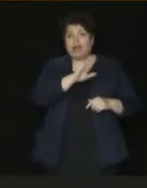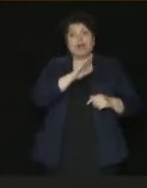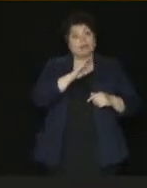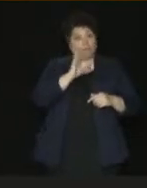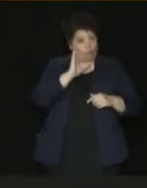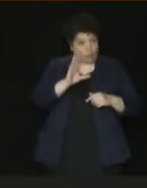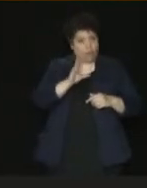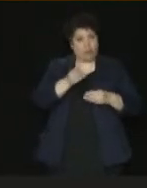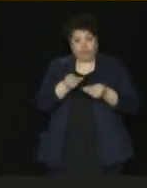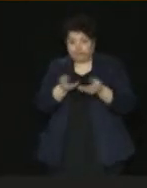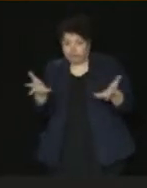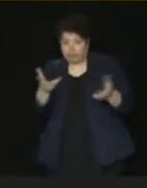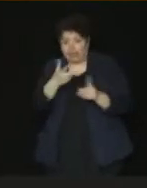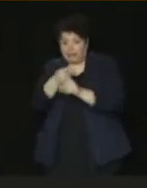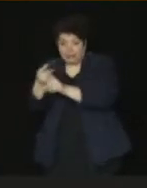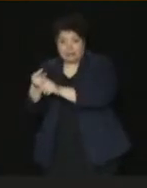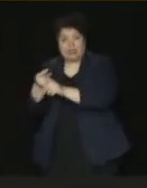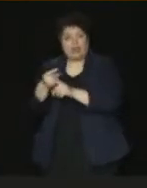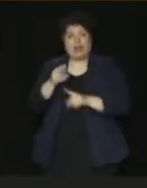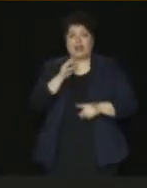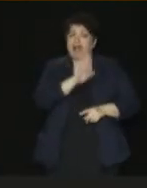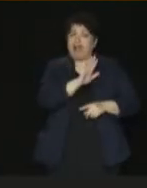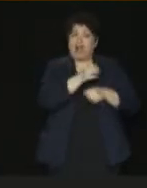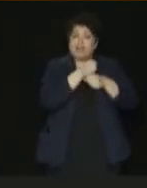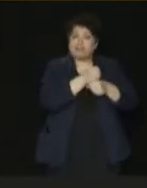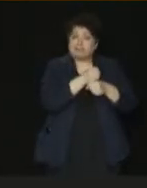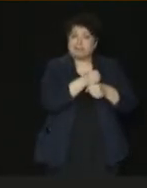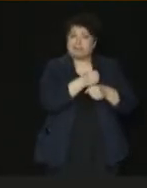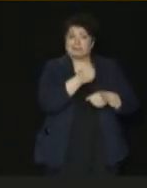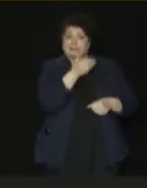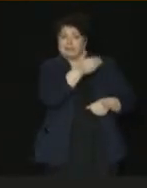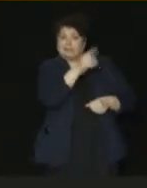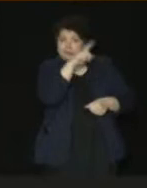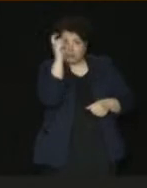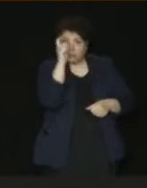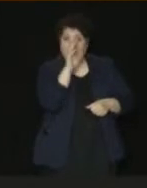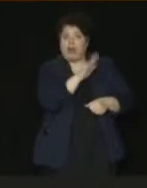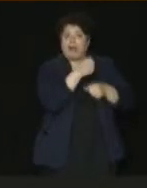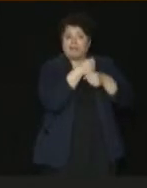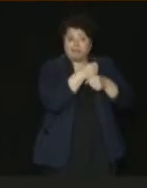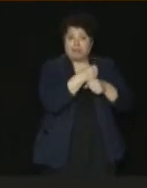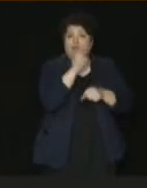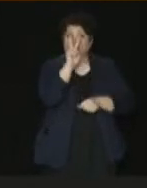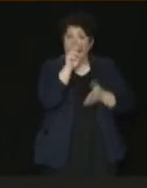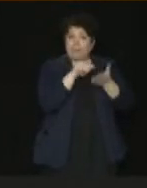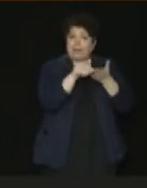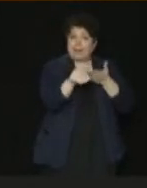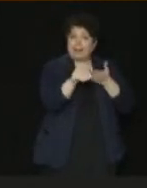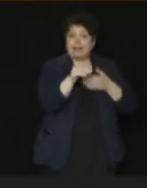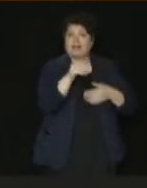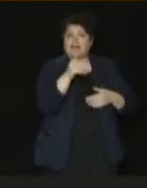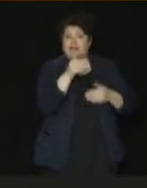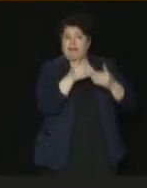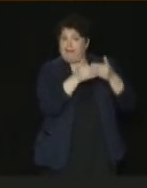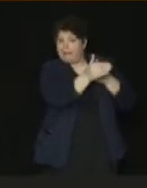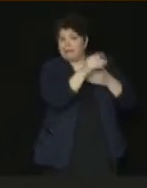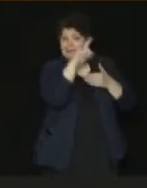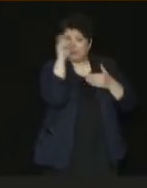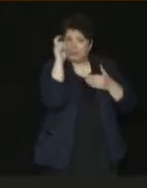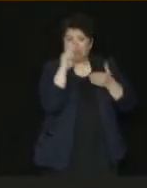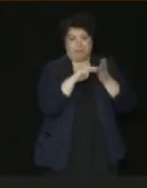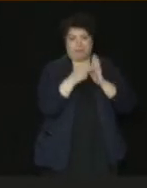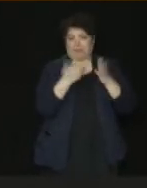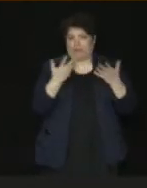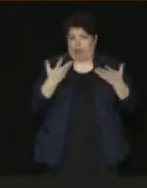plan if production will start at the end of the summer with 2 million per month. Does that not come after Canada is expecting to